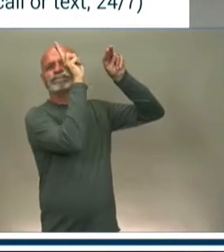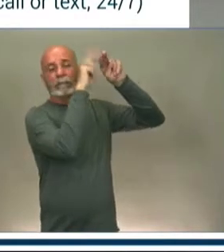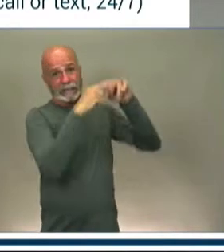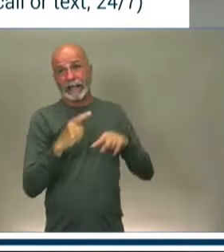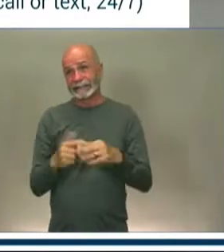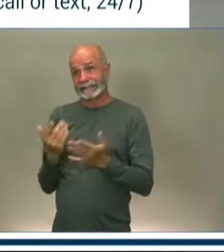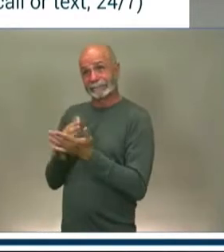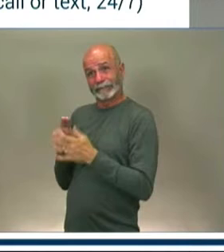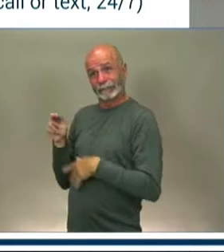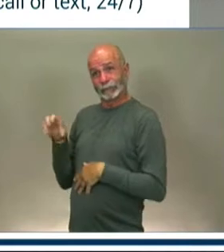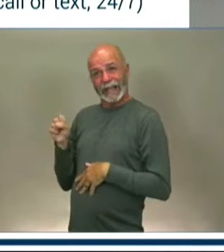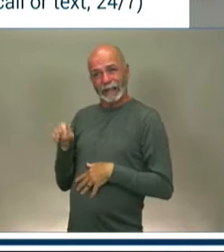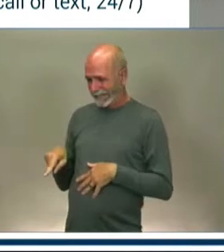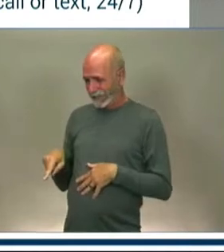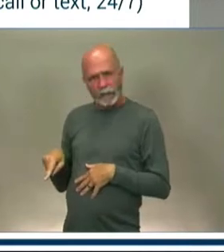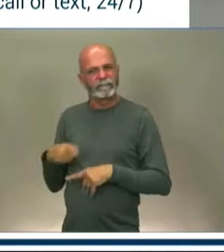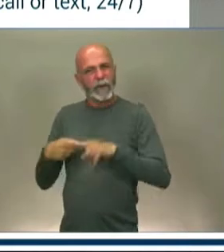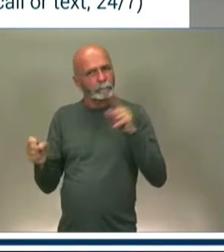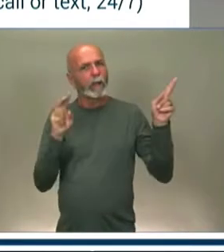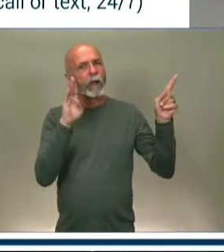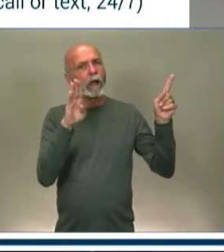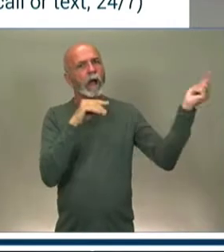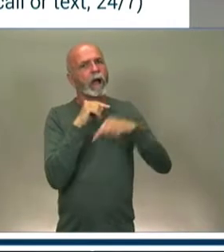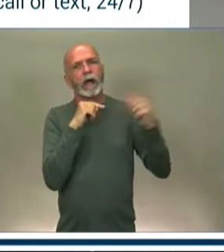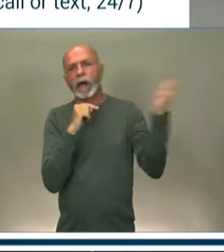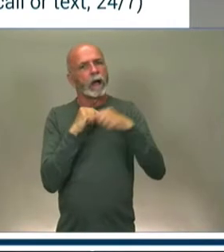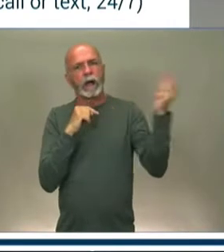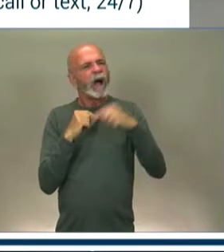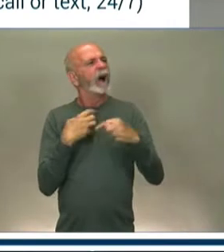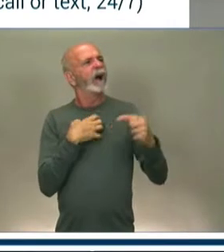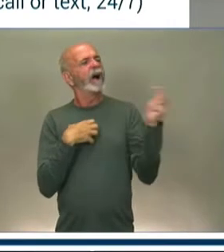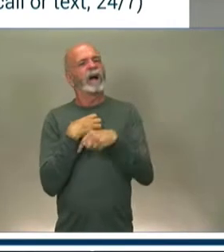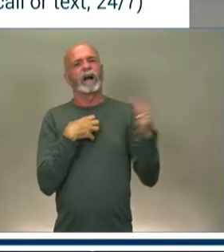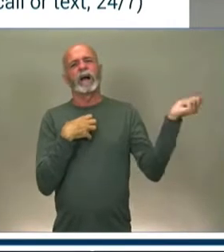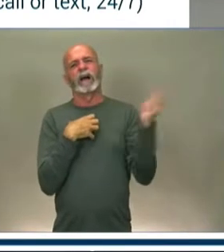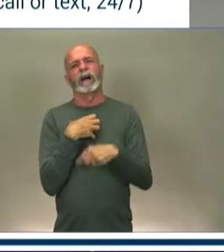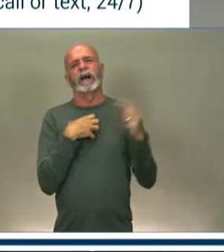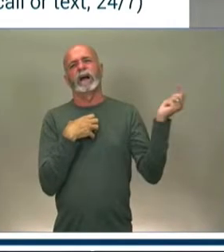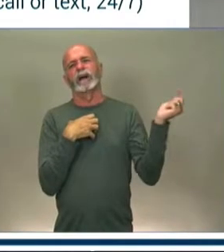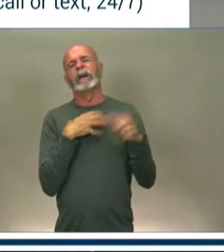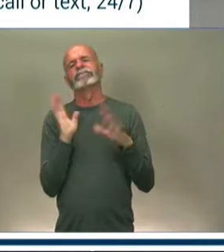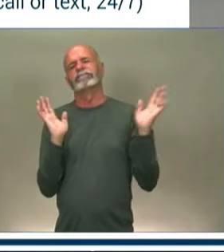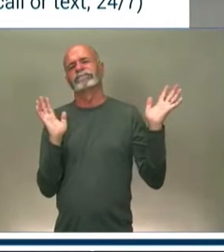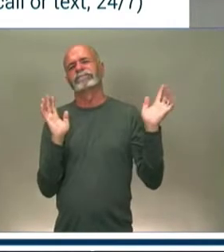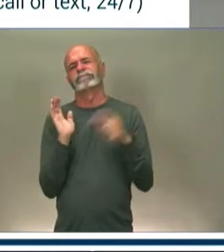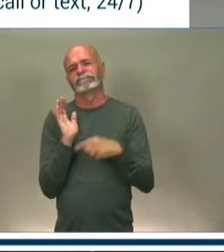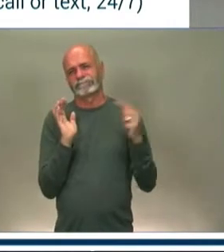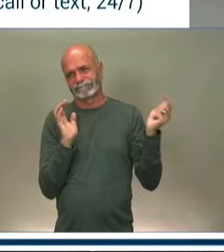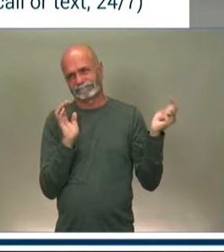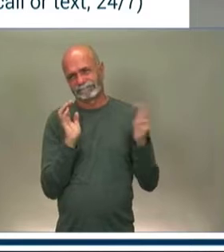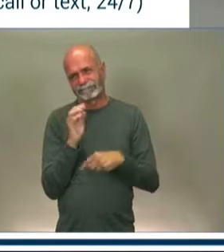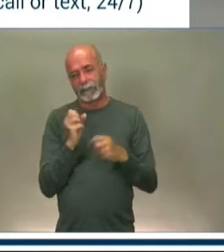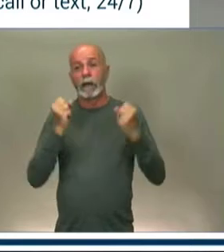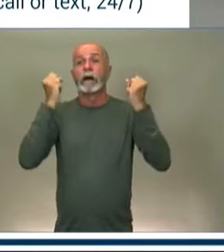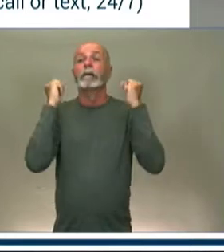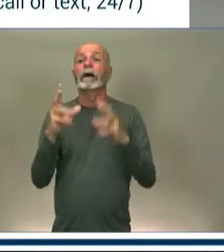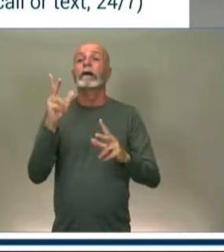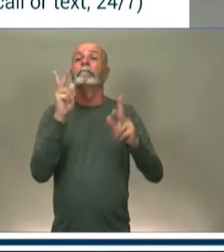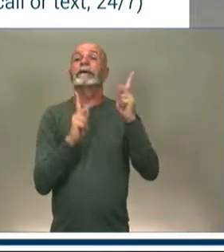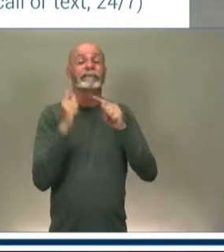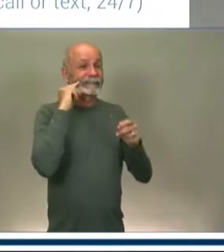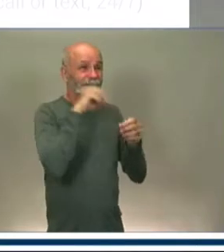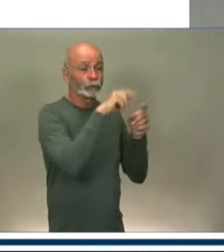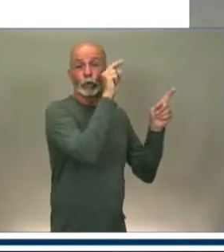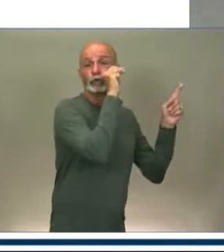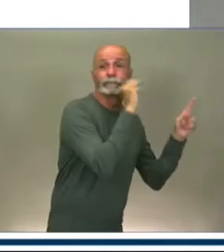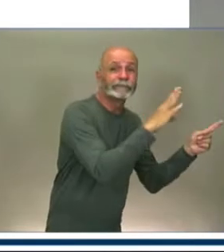week are directly linked to that province. I know many Nova Scotians and New Brunswickers frequently travel